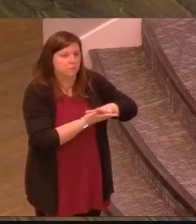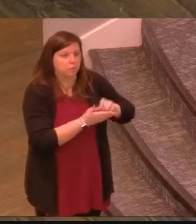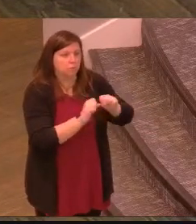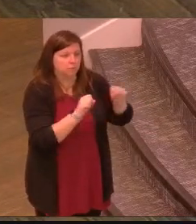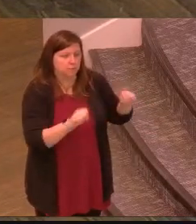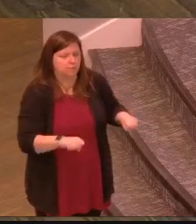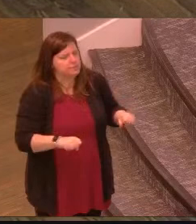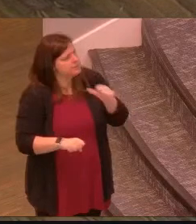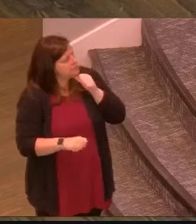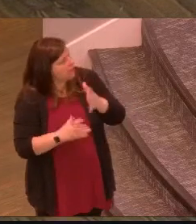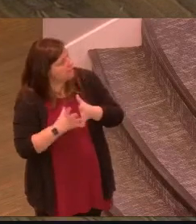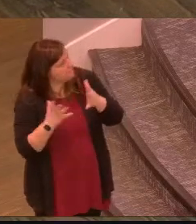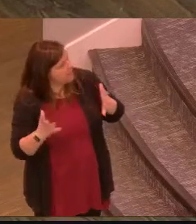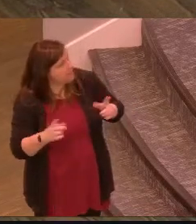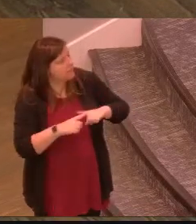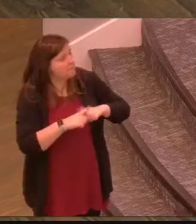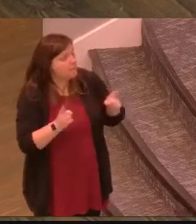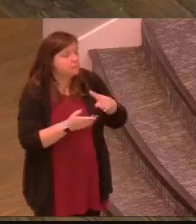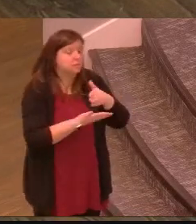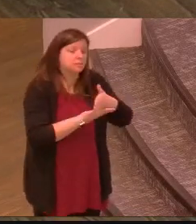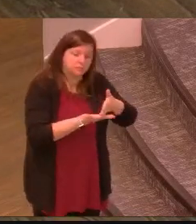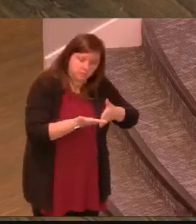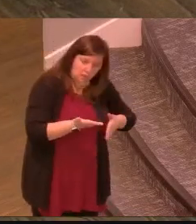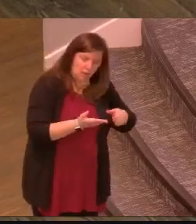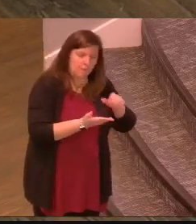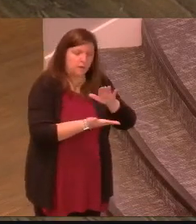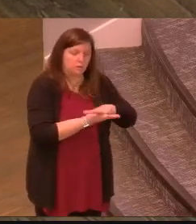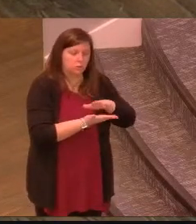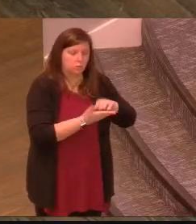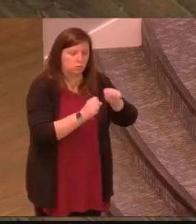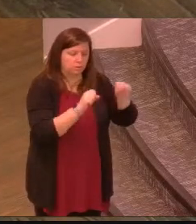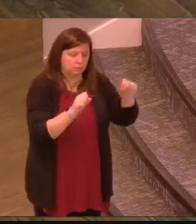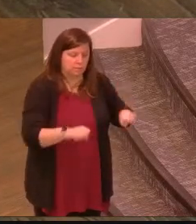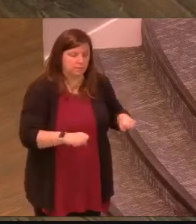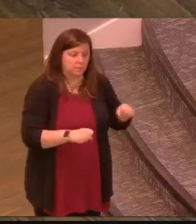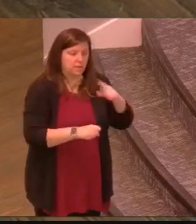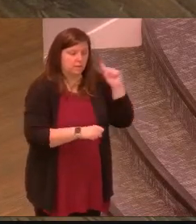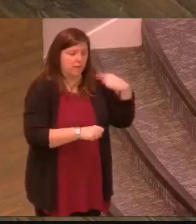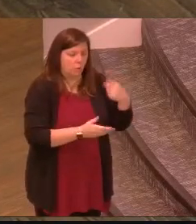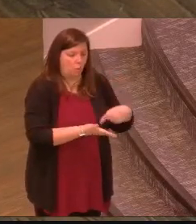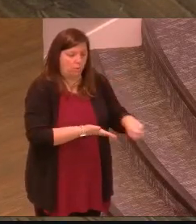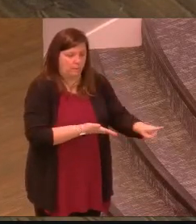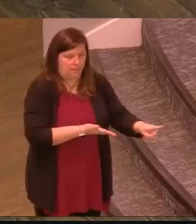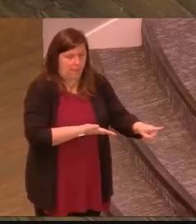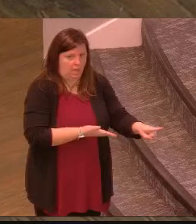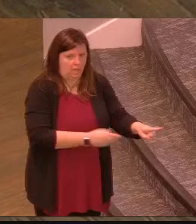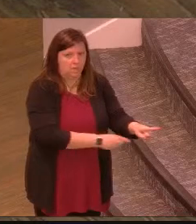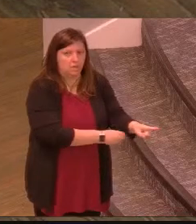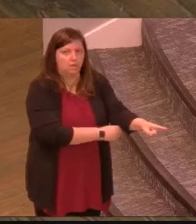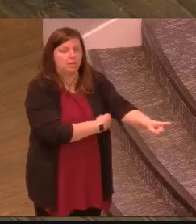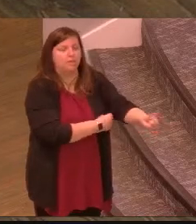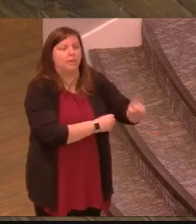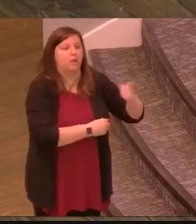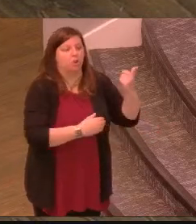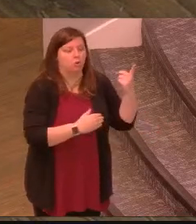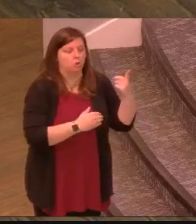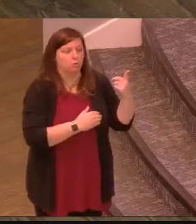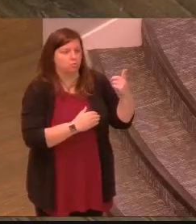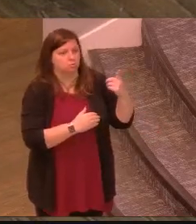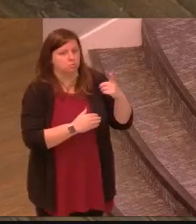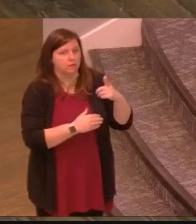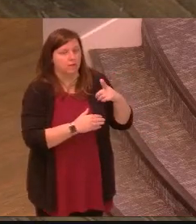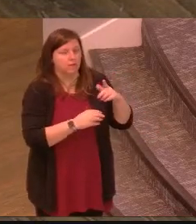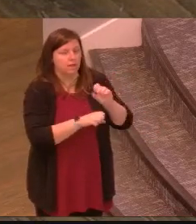pay their employees that are less than year-round during the time that they work. So they have to figure